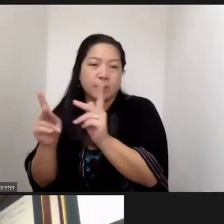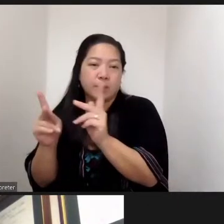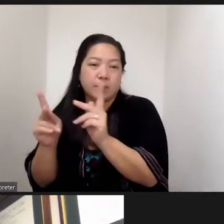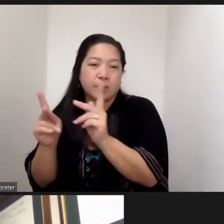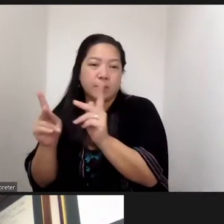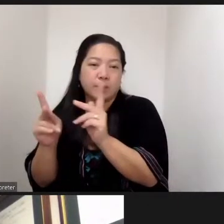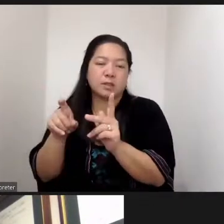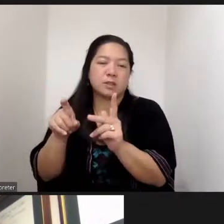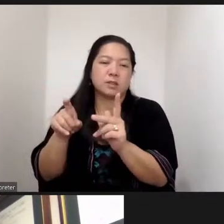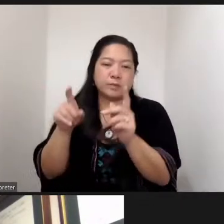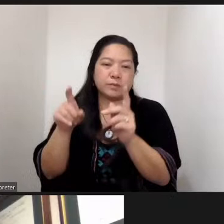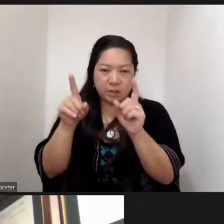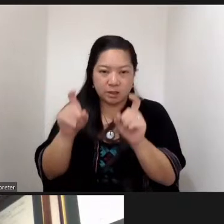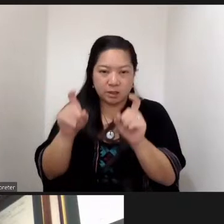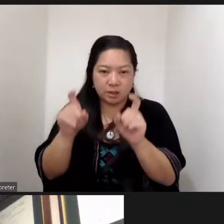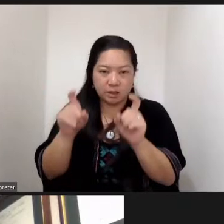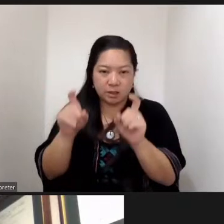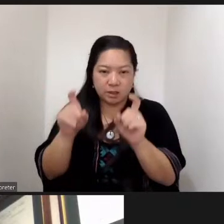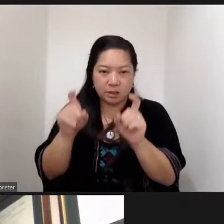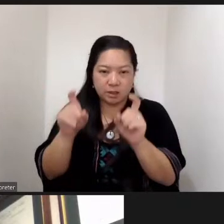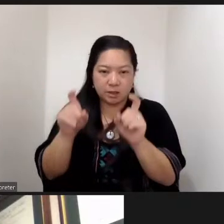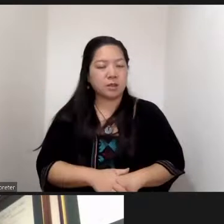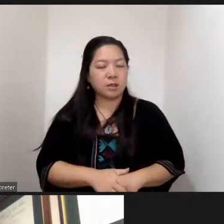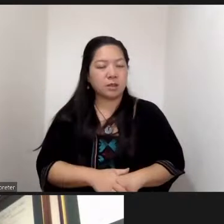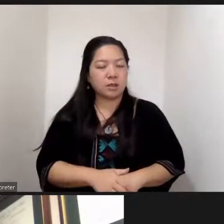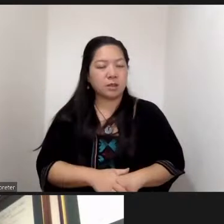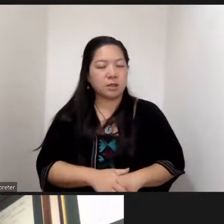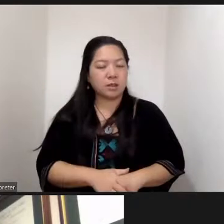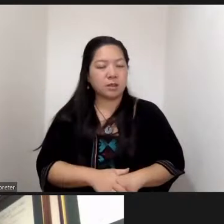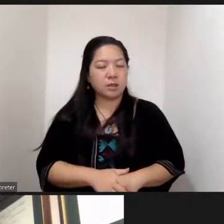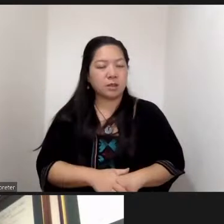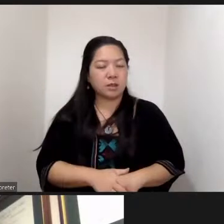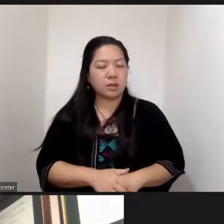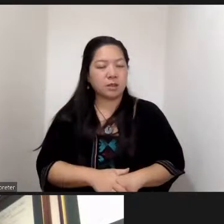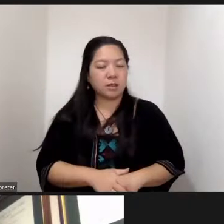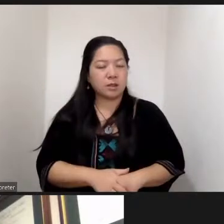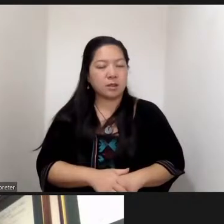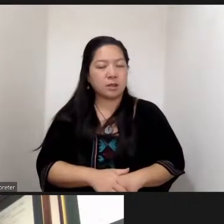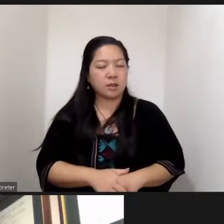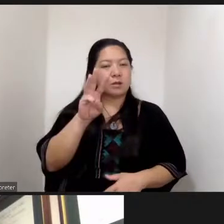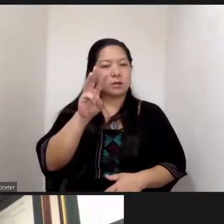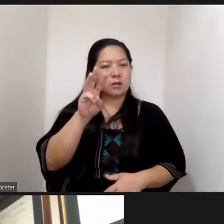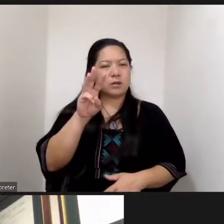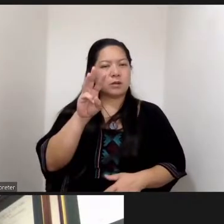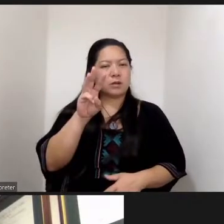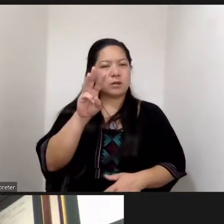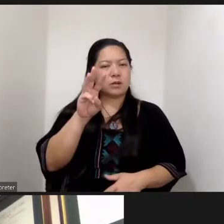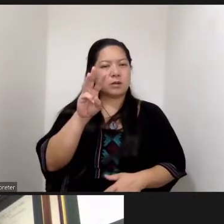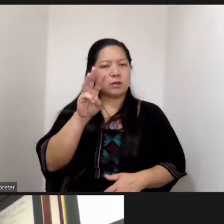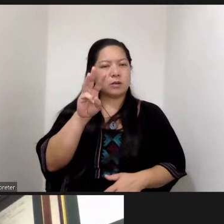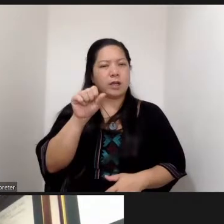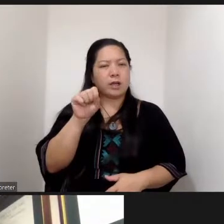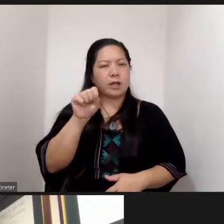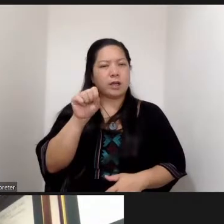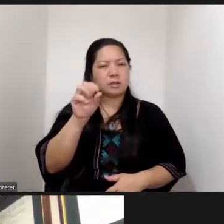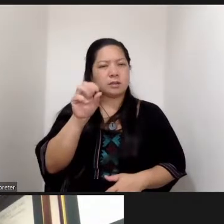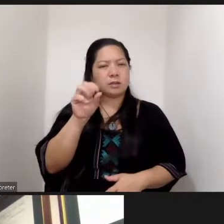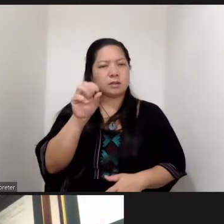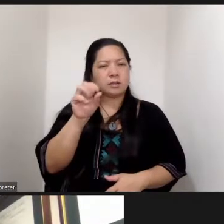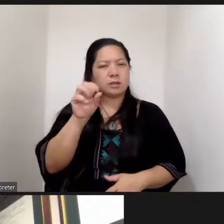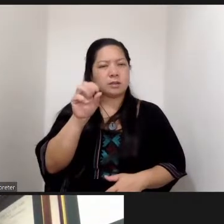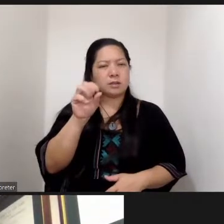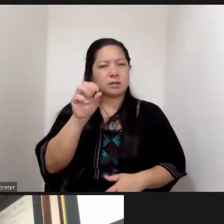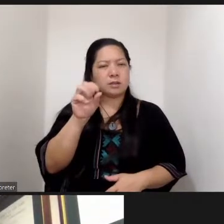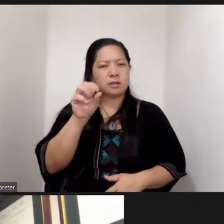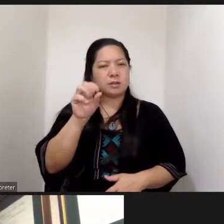be monitoring wastewater, because wastewater is another sort of early indication